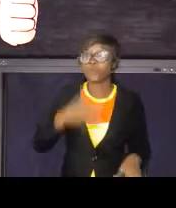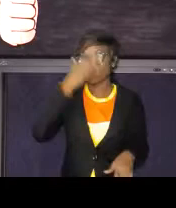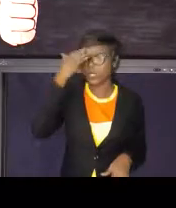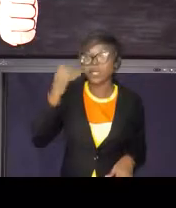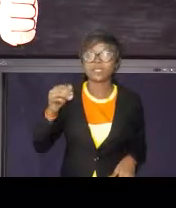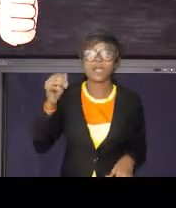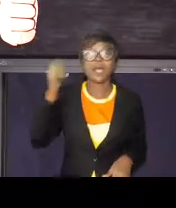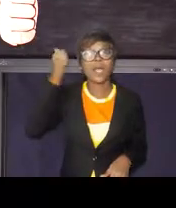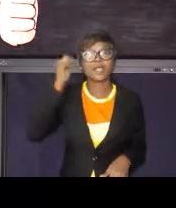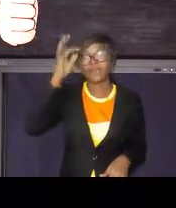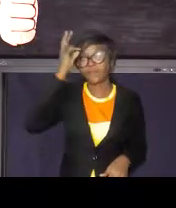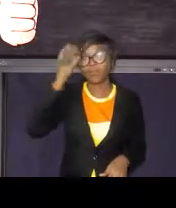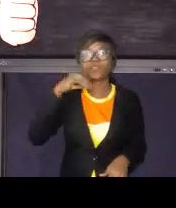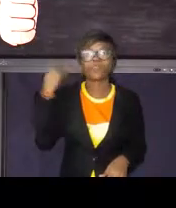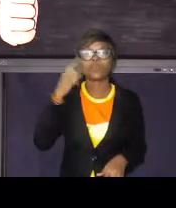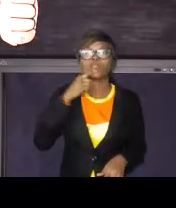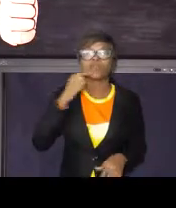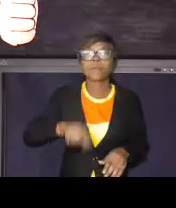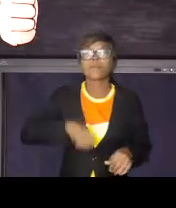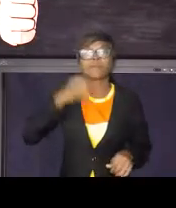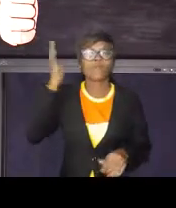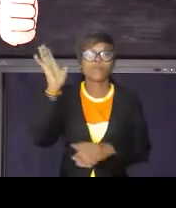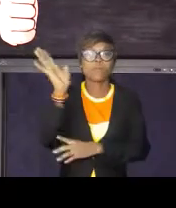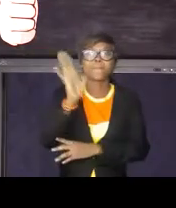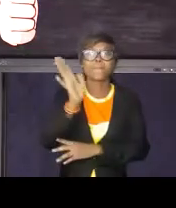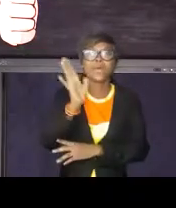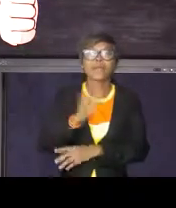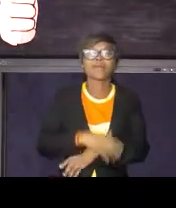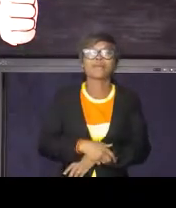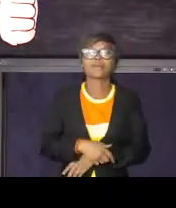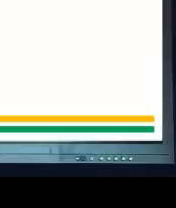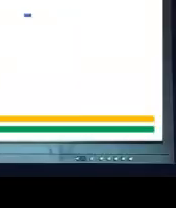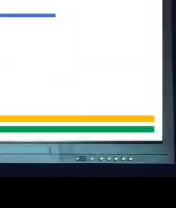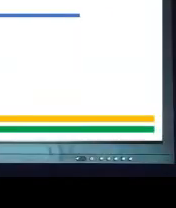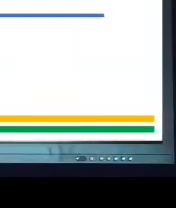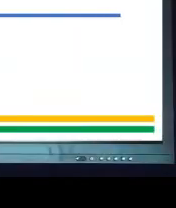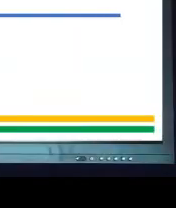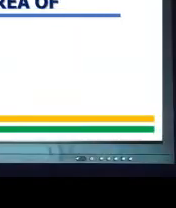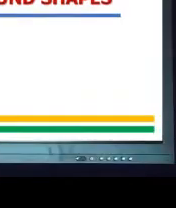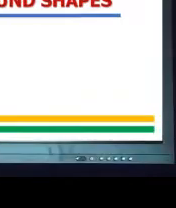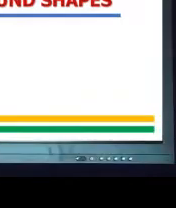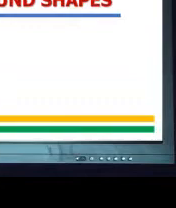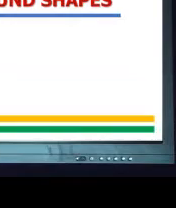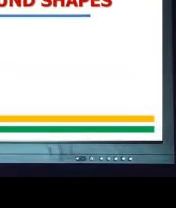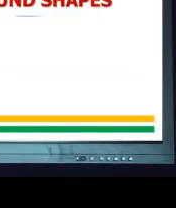don't forget, Auntie Fumi is always proud of you. Bye.